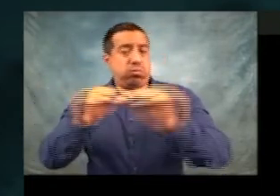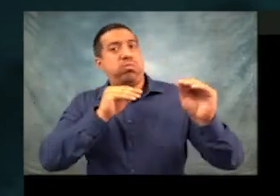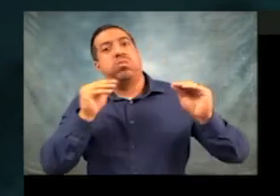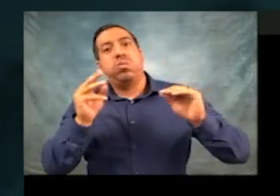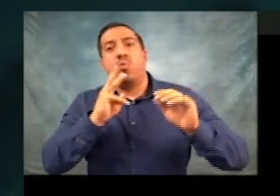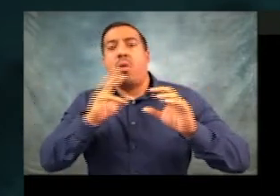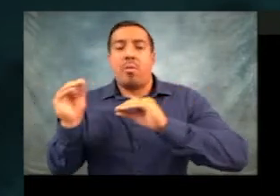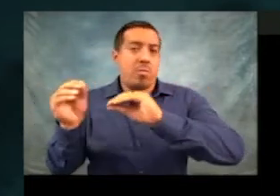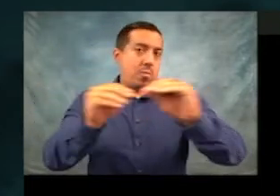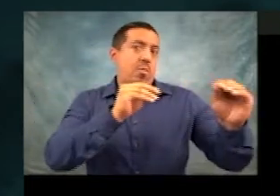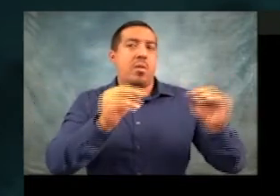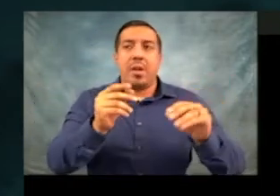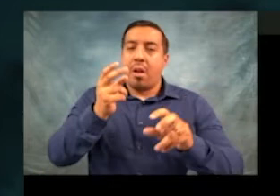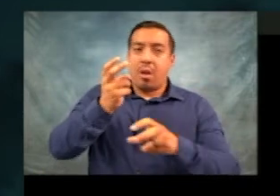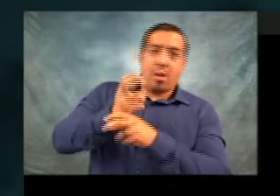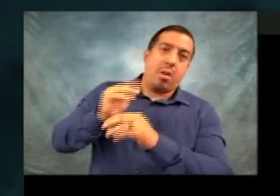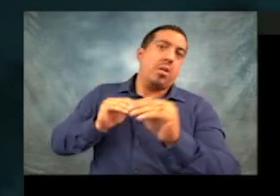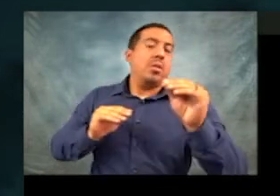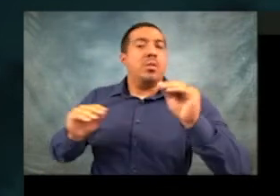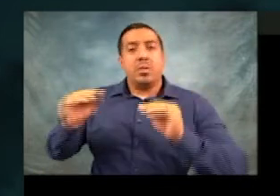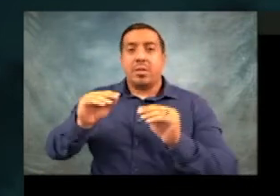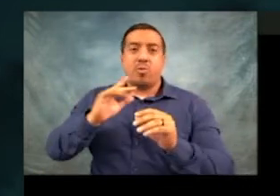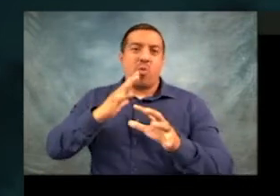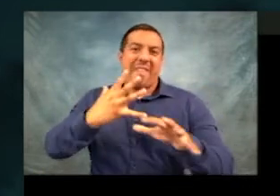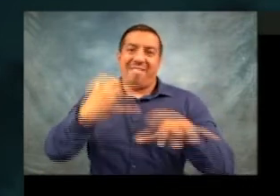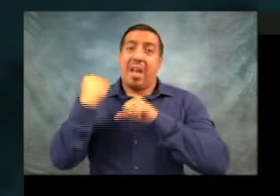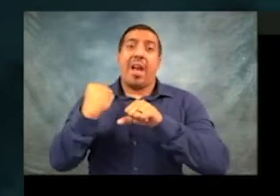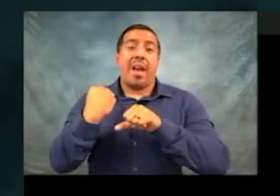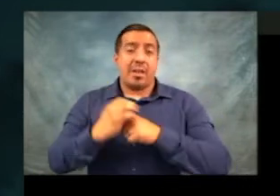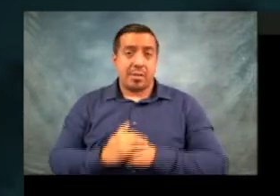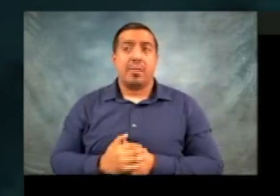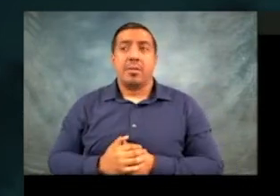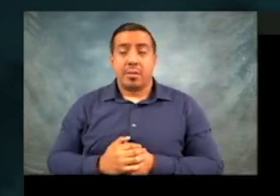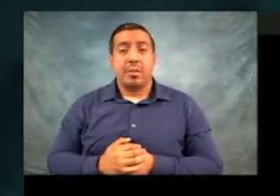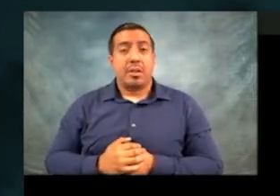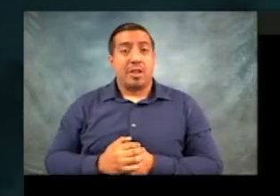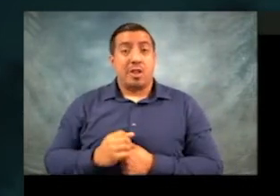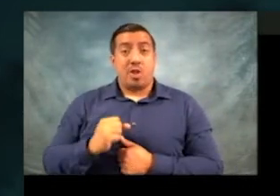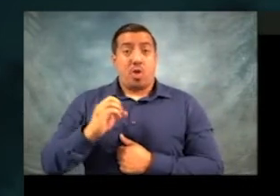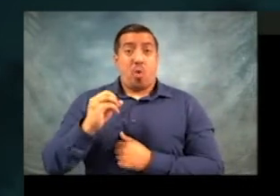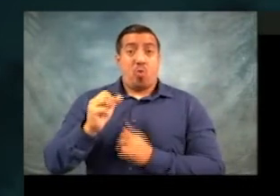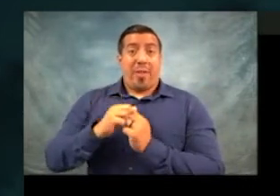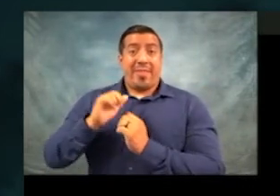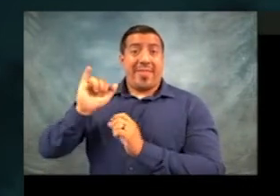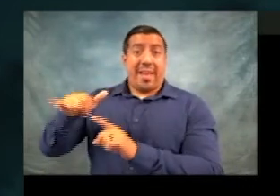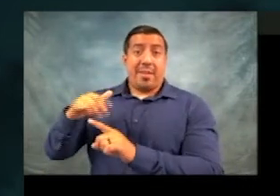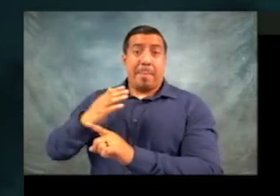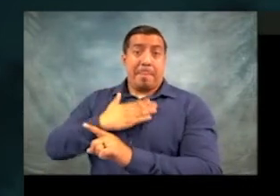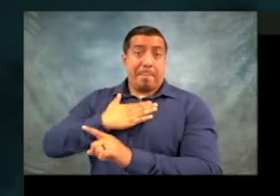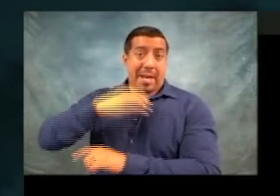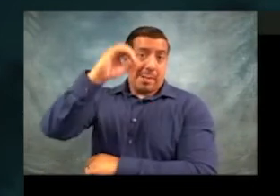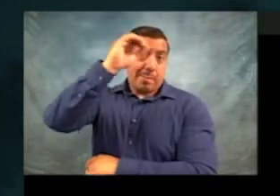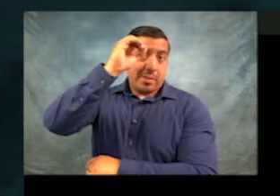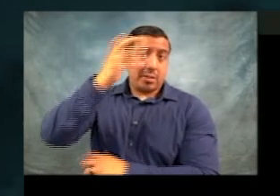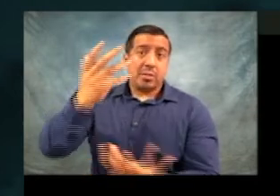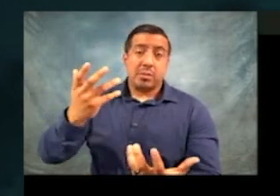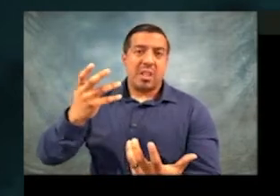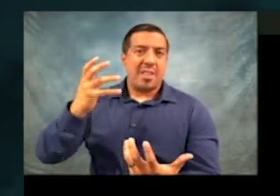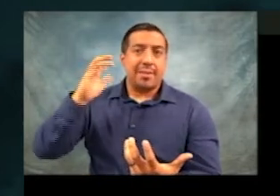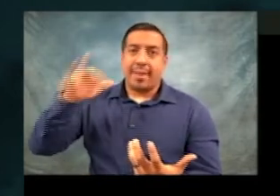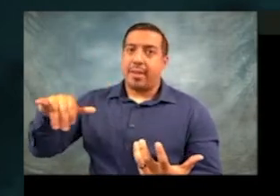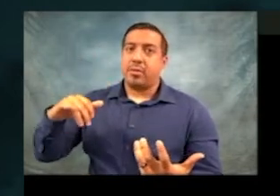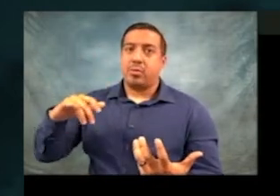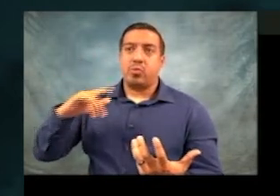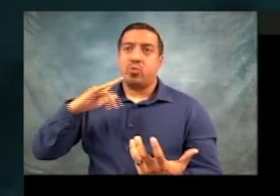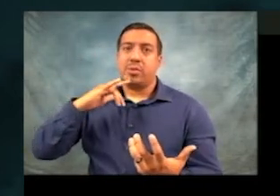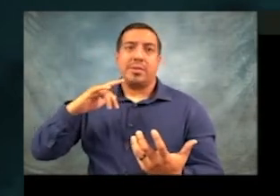water is moving around is really, really, really fast. So that is, in my opinion, the epitome